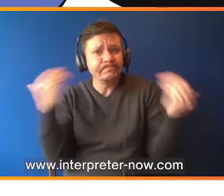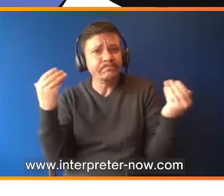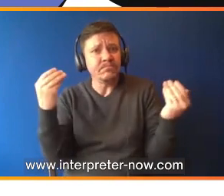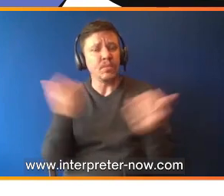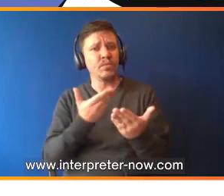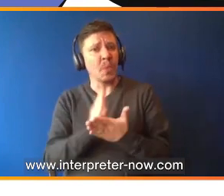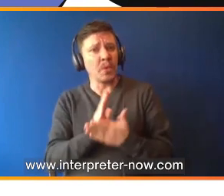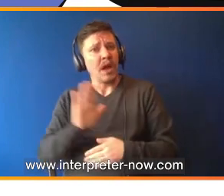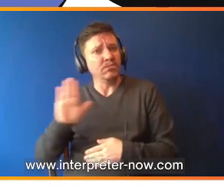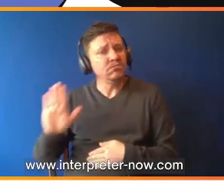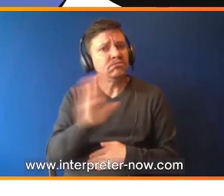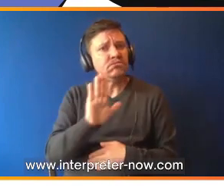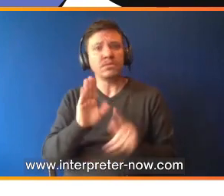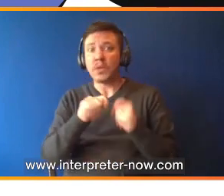empathy.